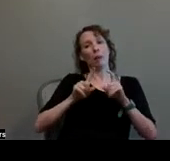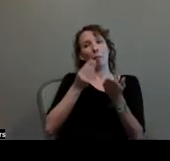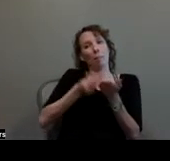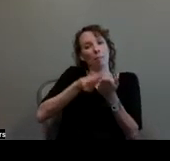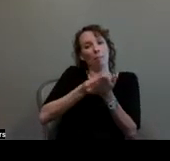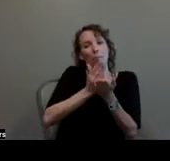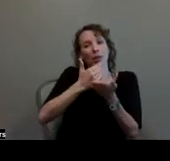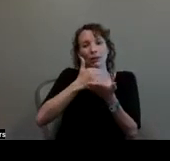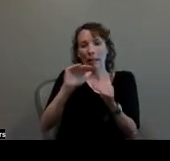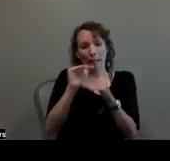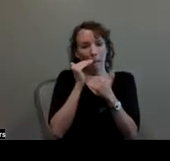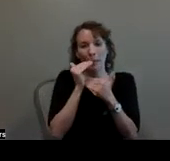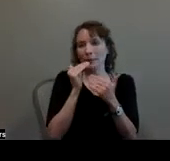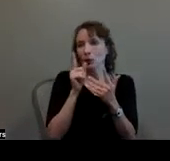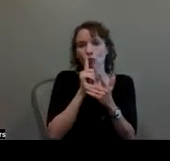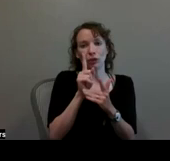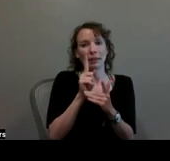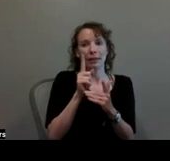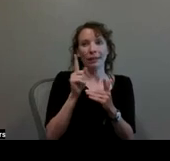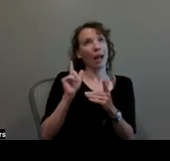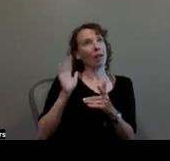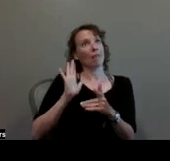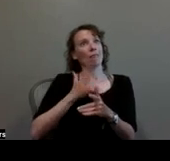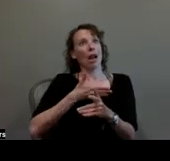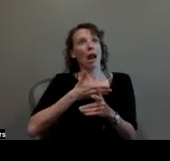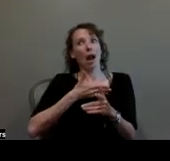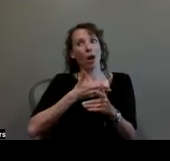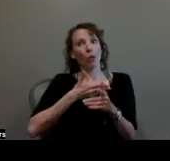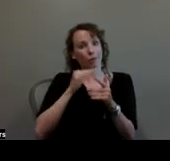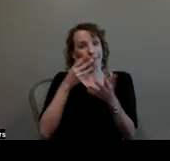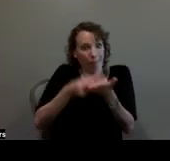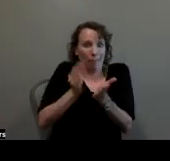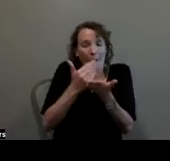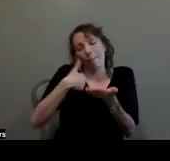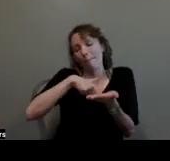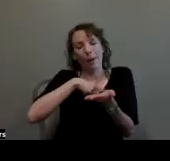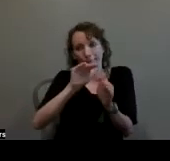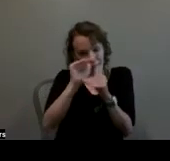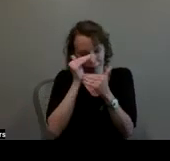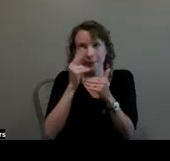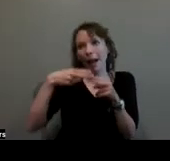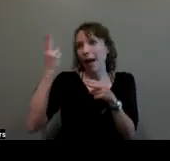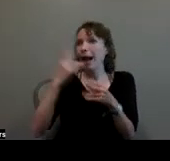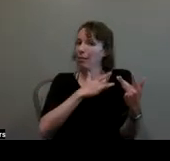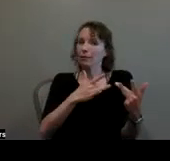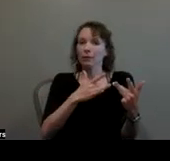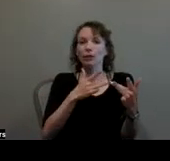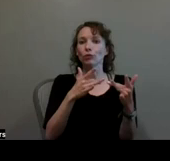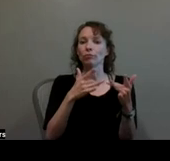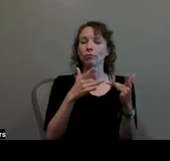just operating in this very high likelihood regime. But yeah, it's an interesting negative